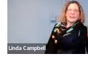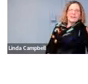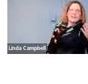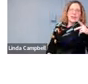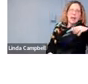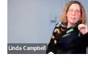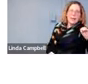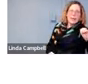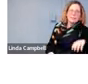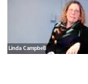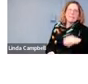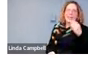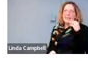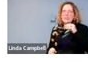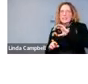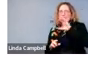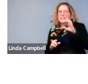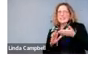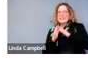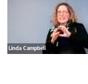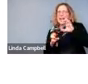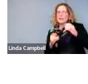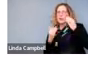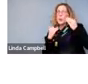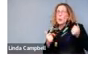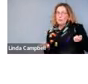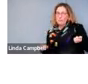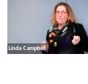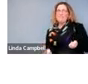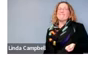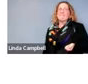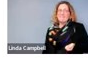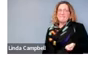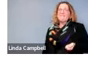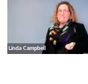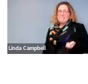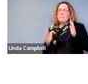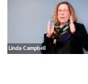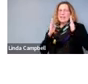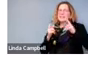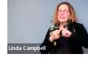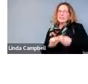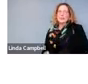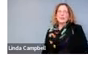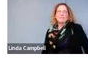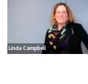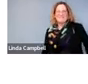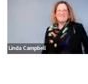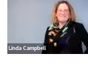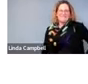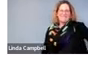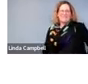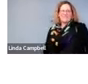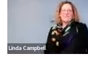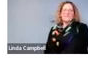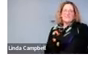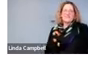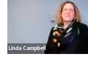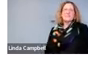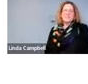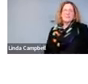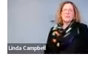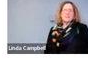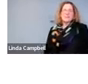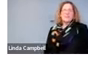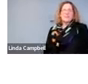Let your MLAs know. Let your MPs know. Let your city councilors know what's up. To let them know to pay attention